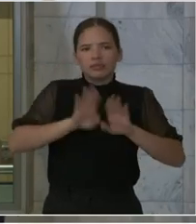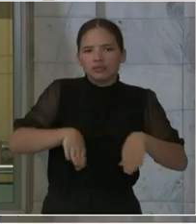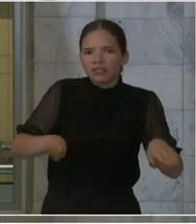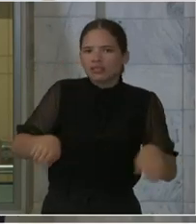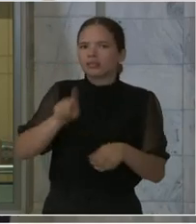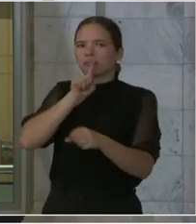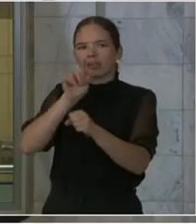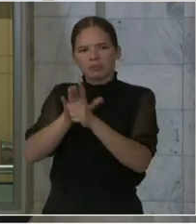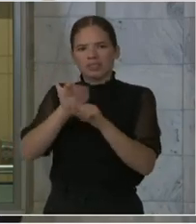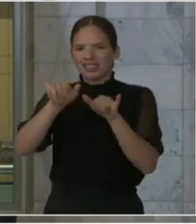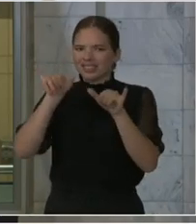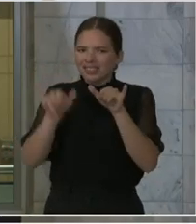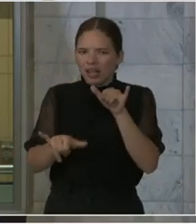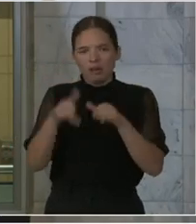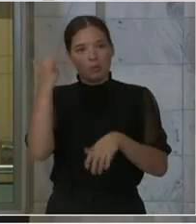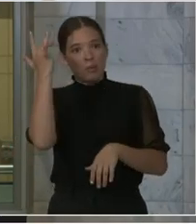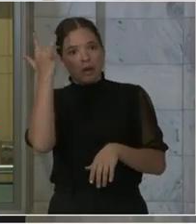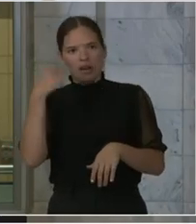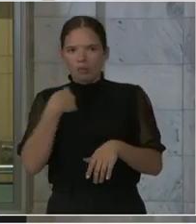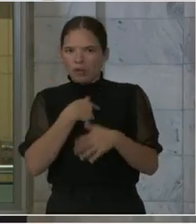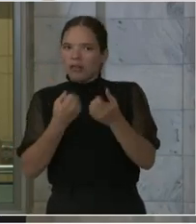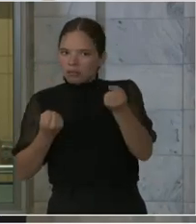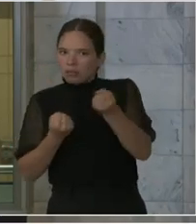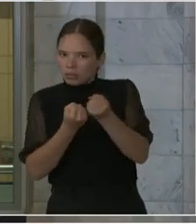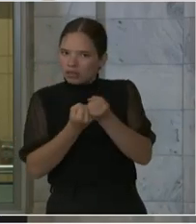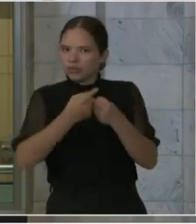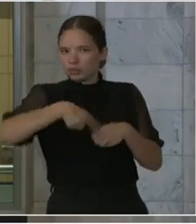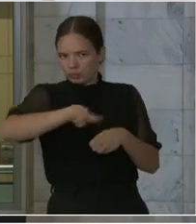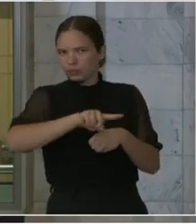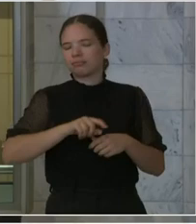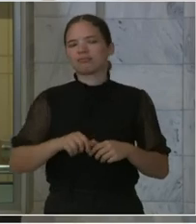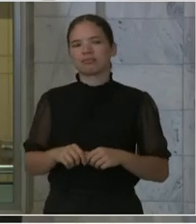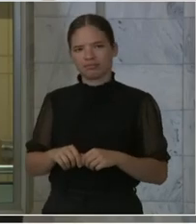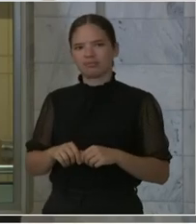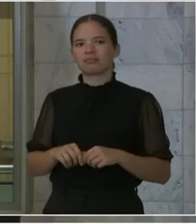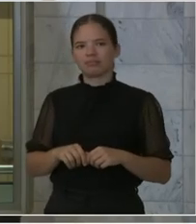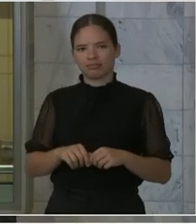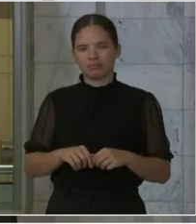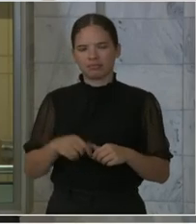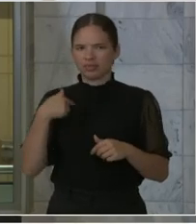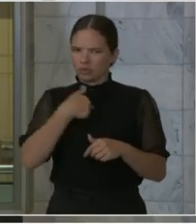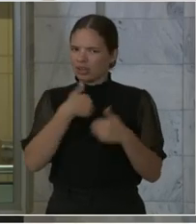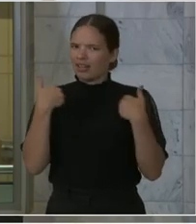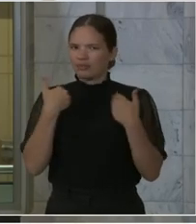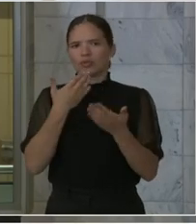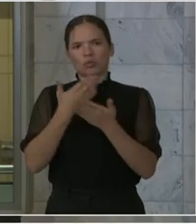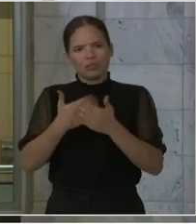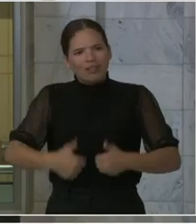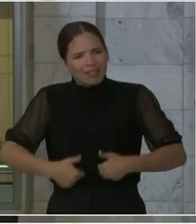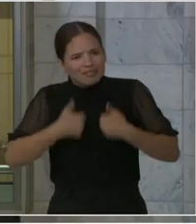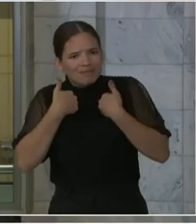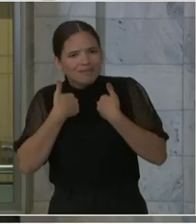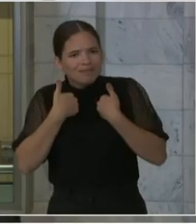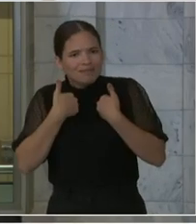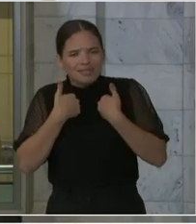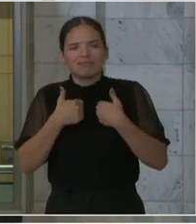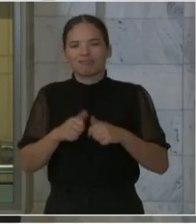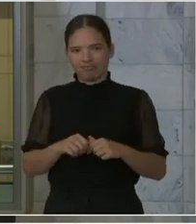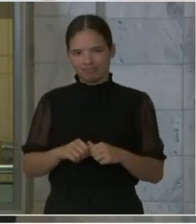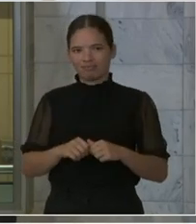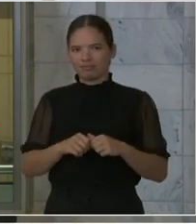going to support them in ways that allow them to have a good living but provide outstanding outcomes for our